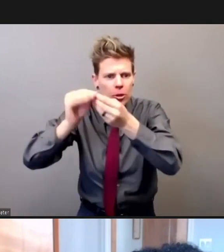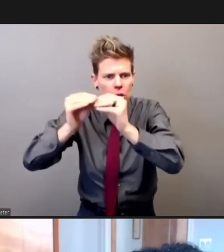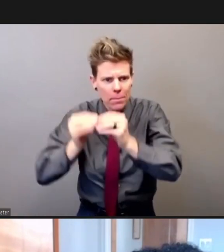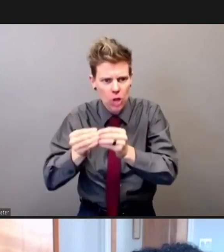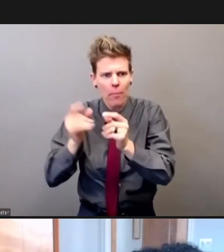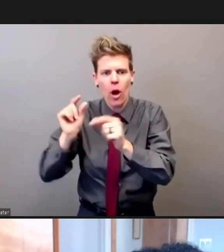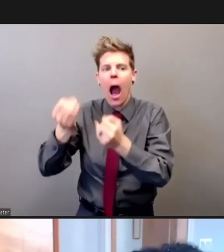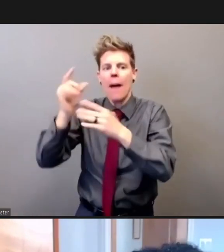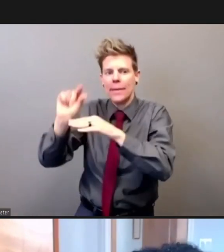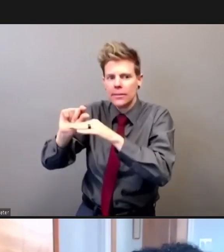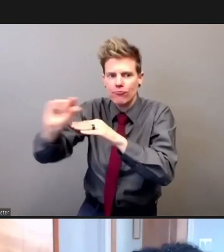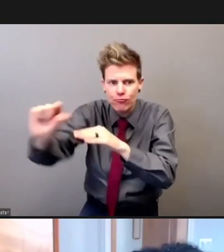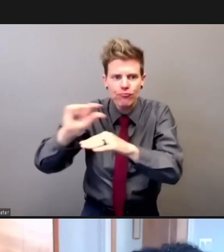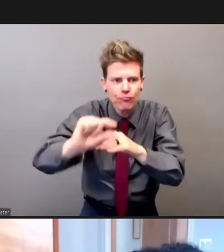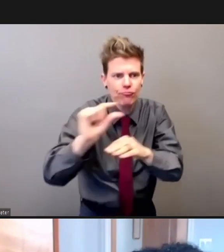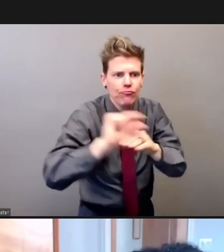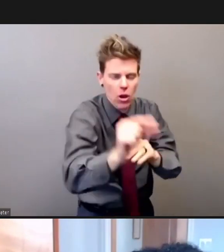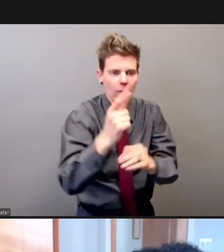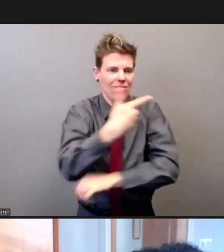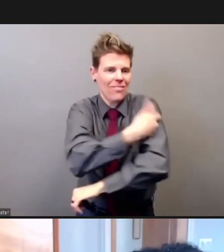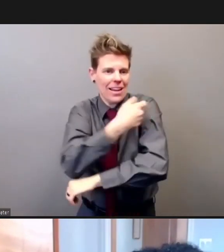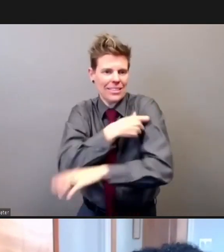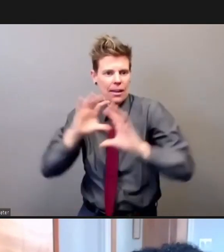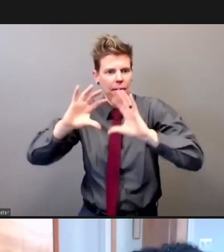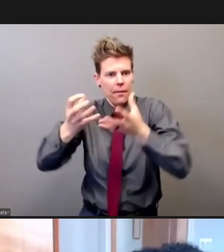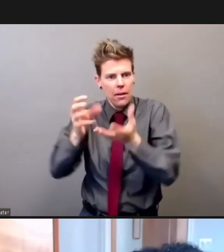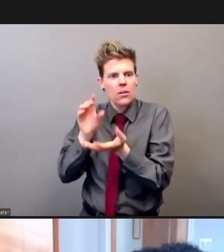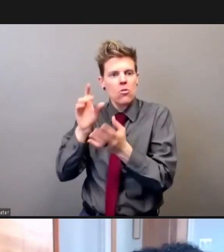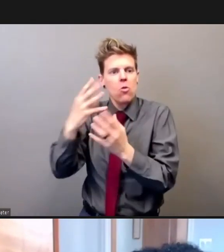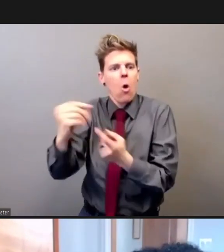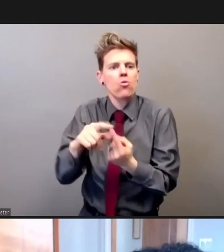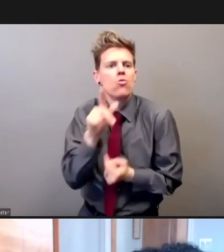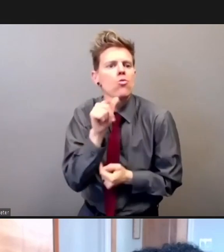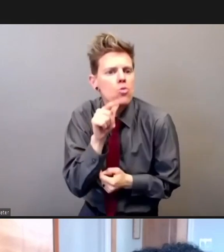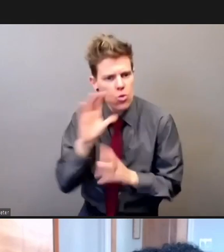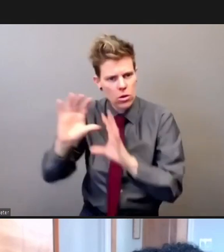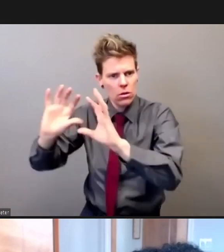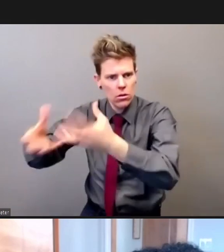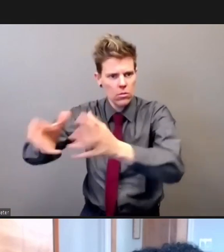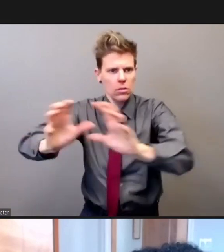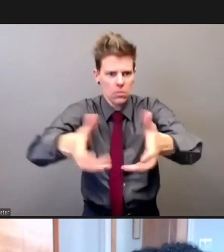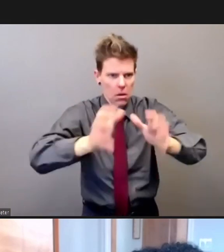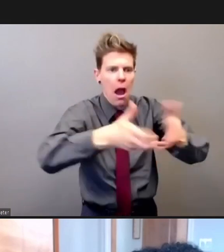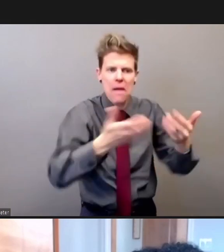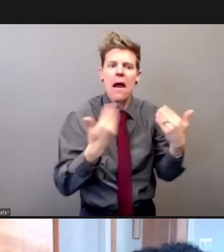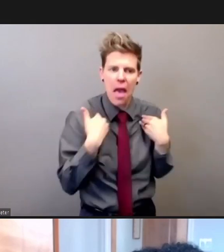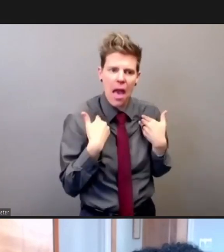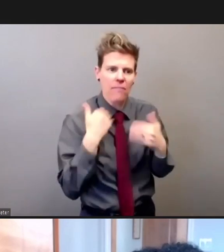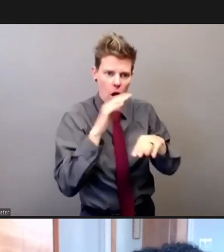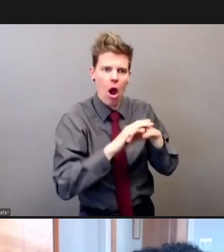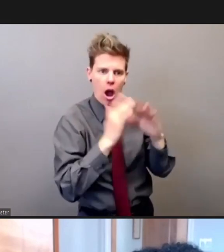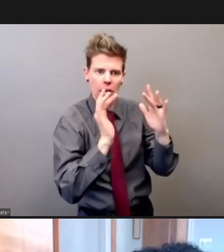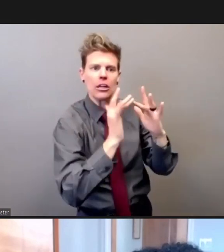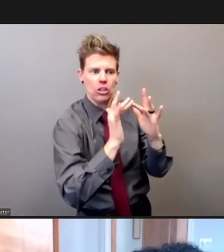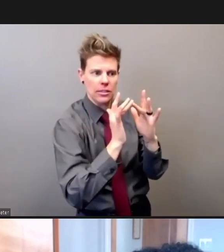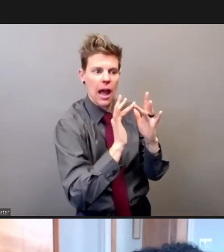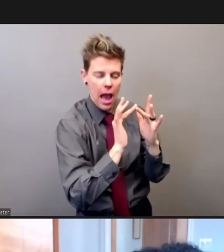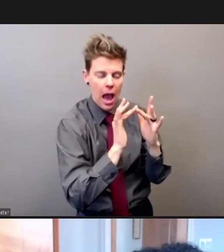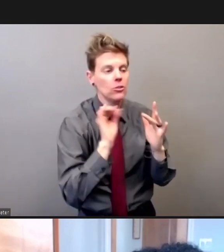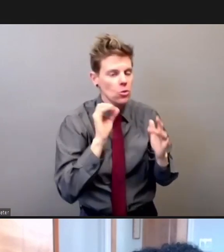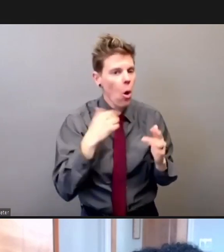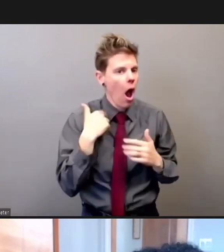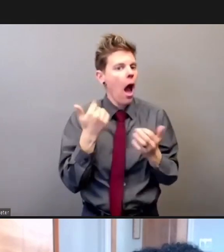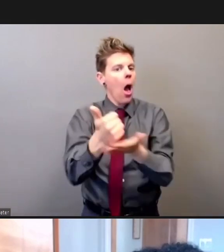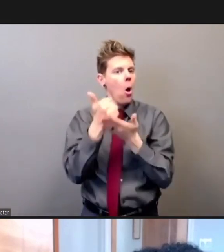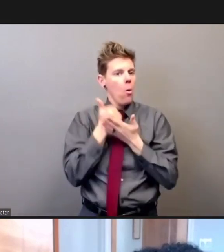issue for someone in my position, governors, is I want to know what percentage of people in the state, right, working